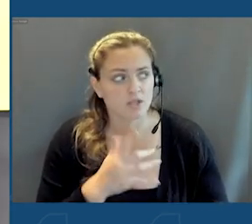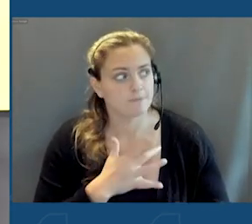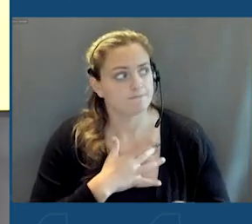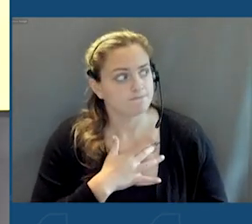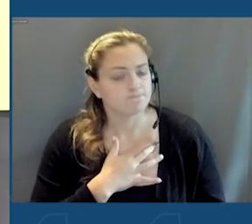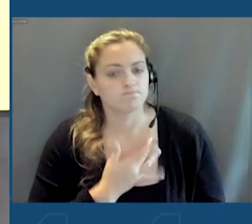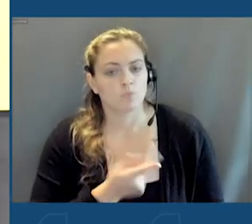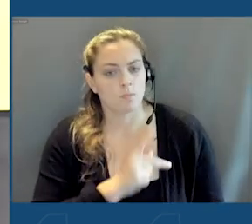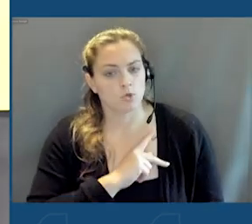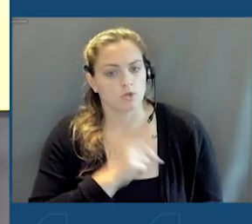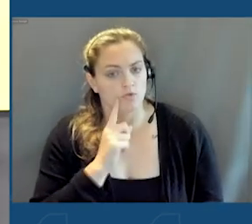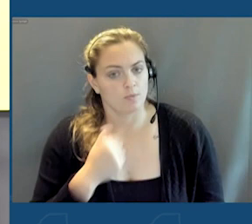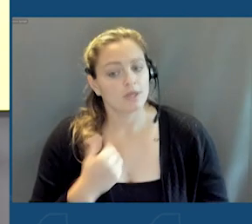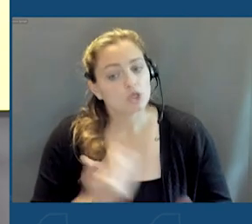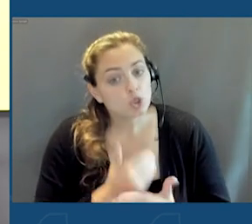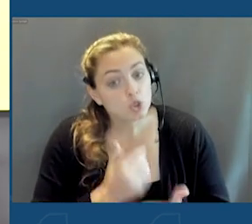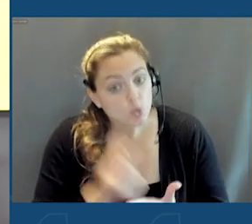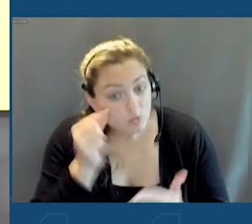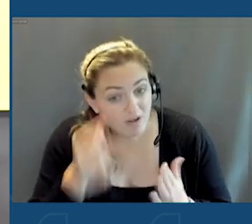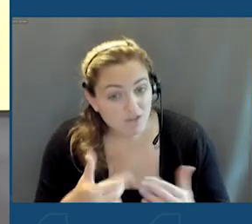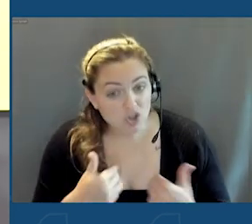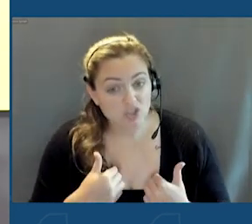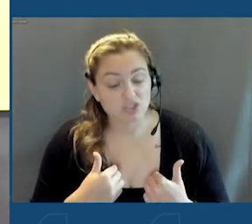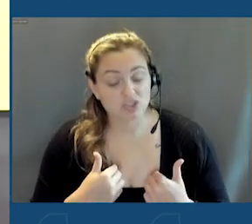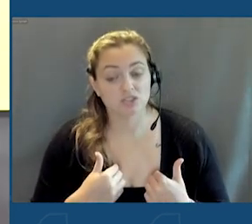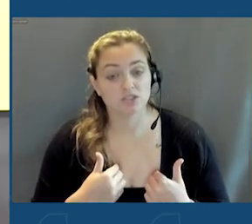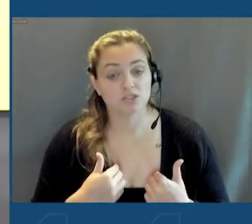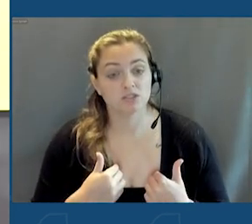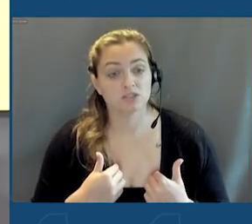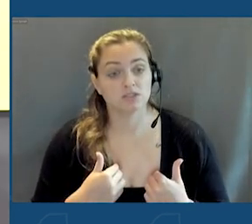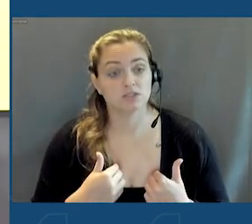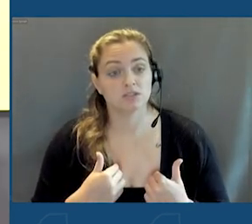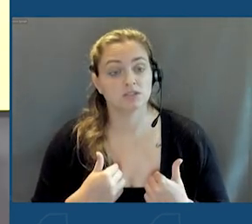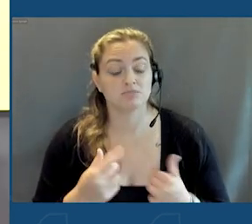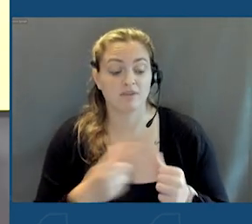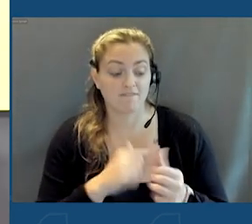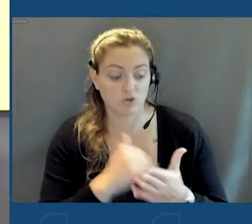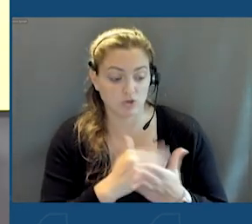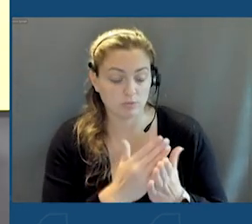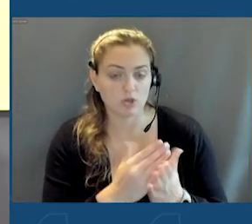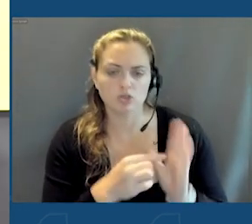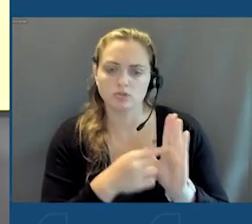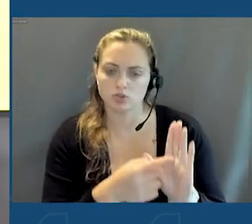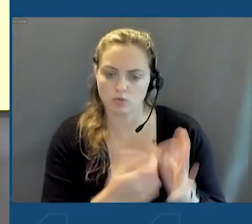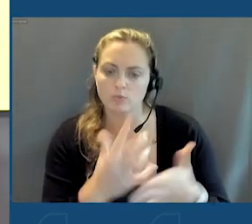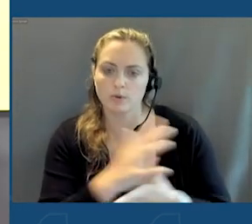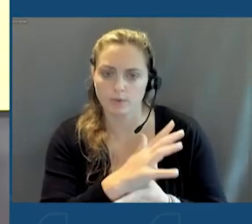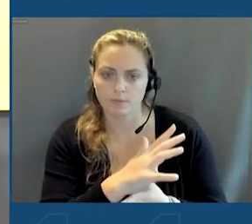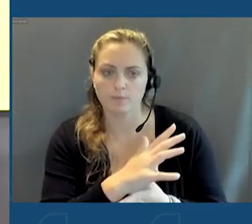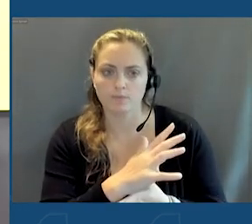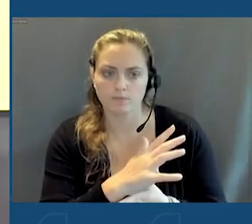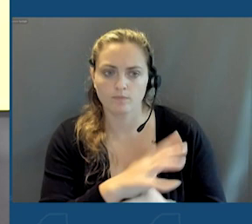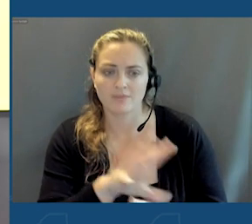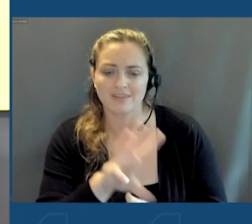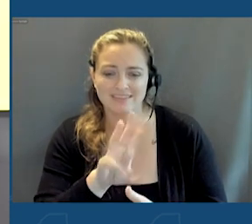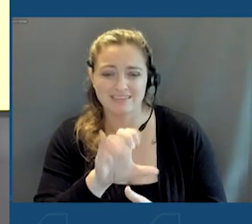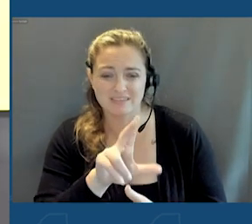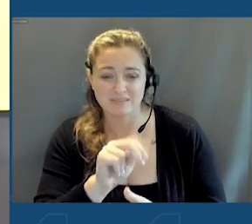As a brand-new governor, my first budget demonstrated my priorities. We put $6